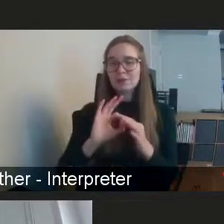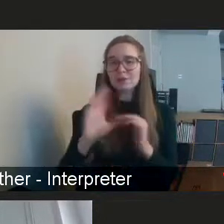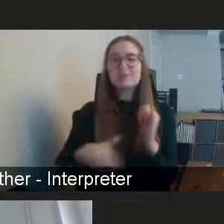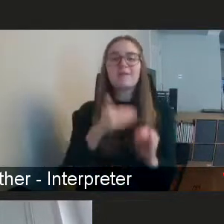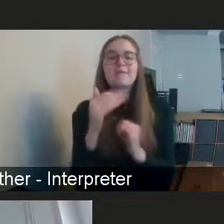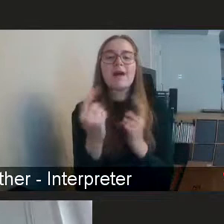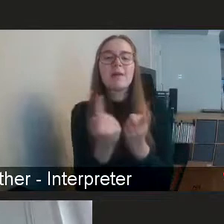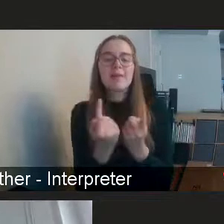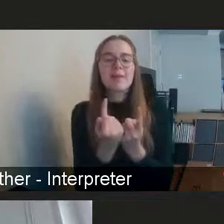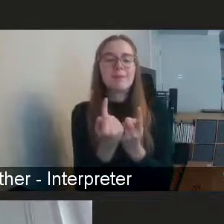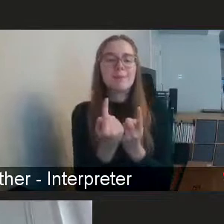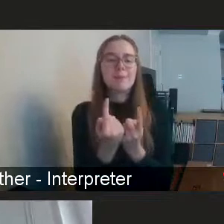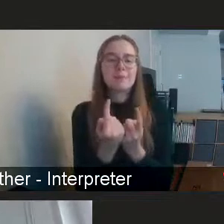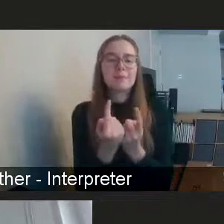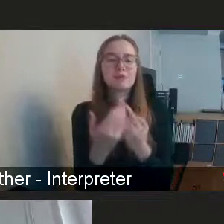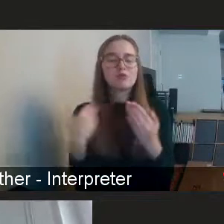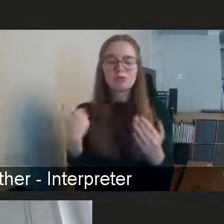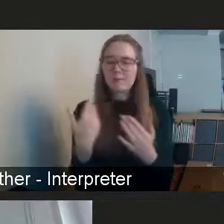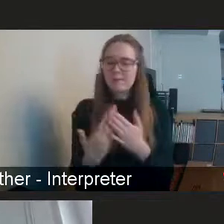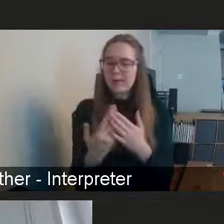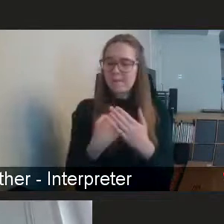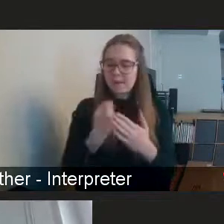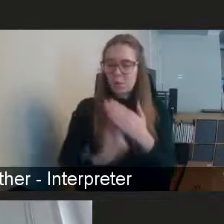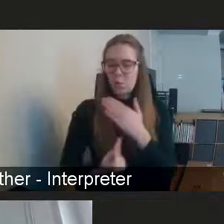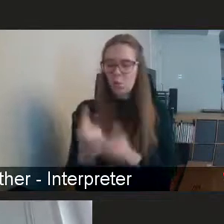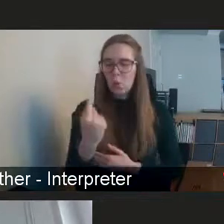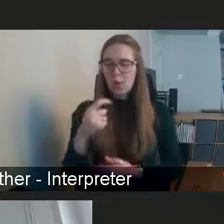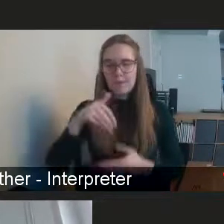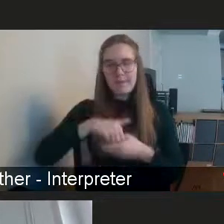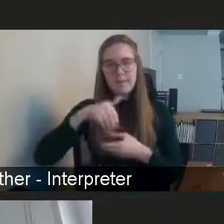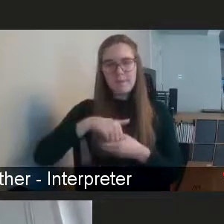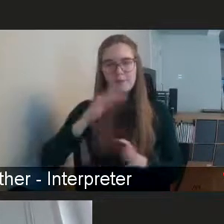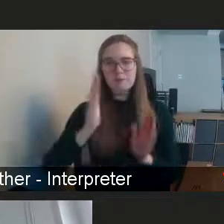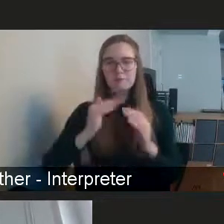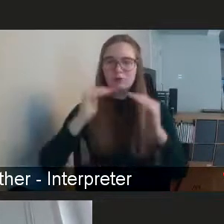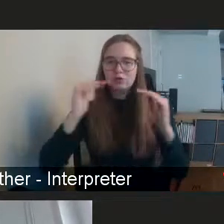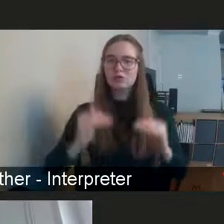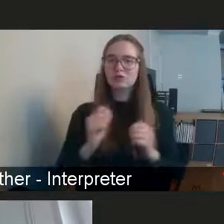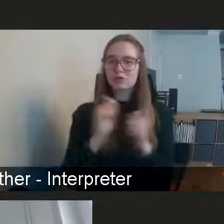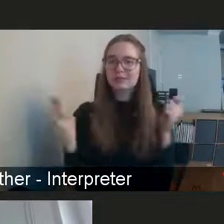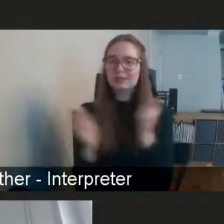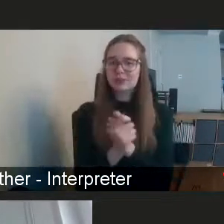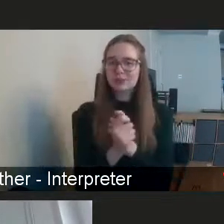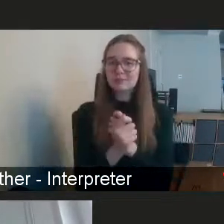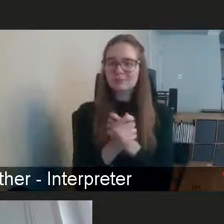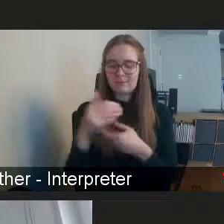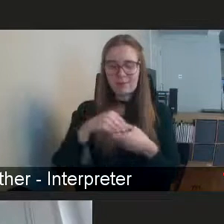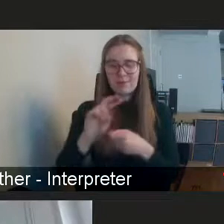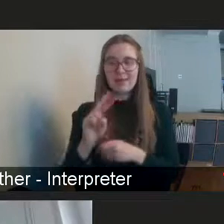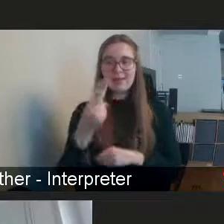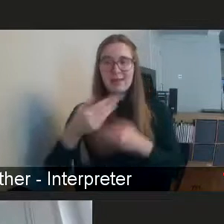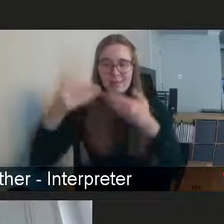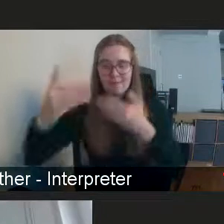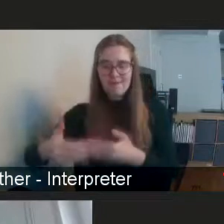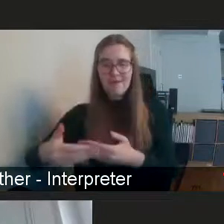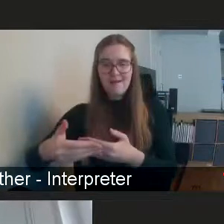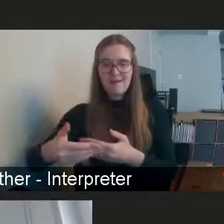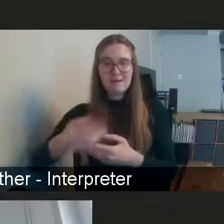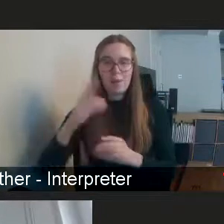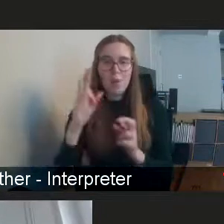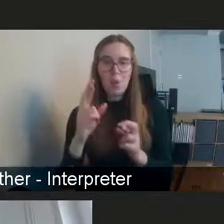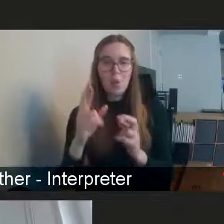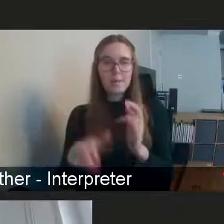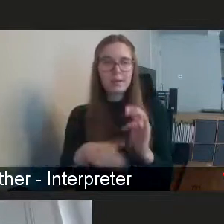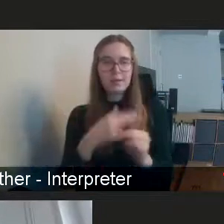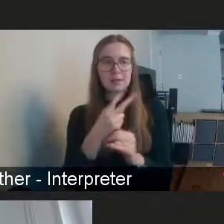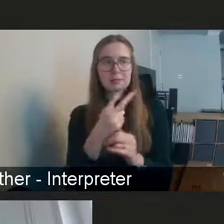I mean, so far, I'm the only member of the Just Transition Commission for the second phase. I hope by the time we get to COP26, I think in about